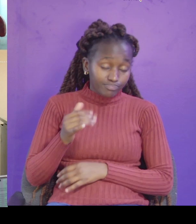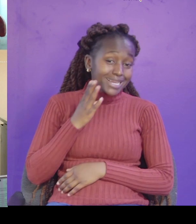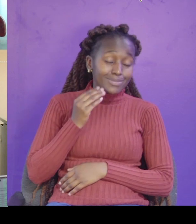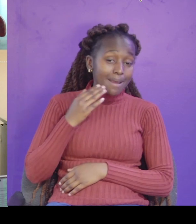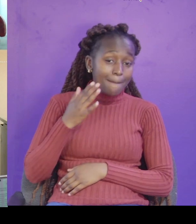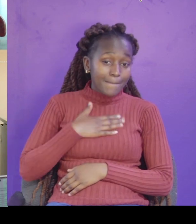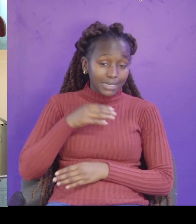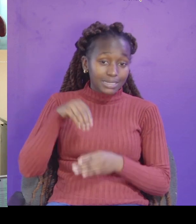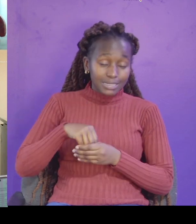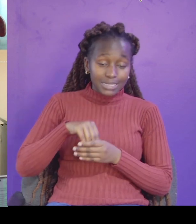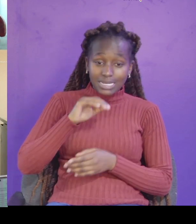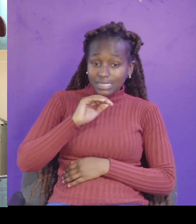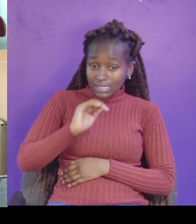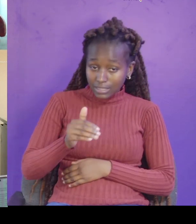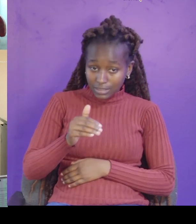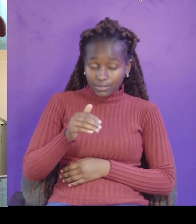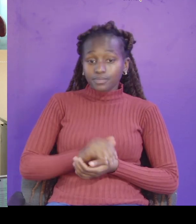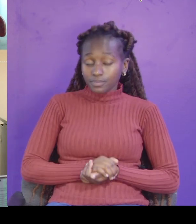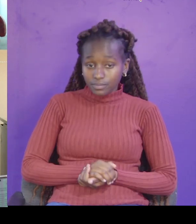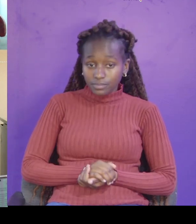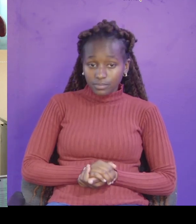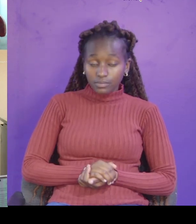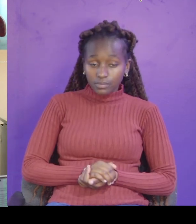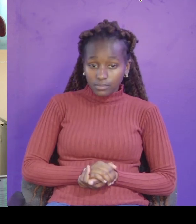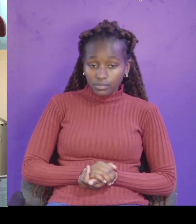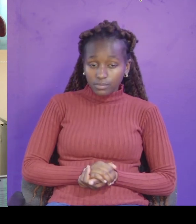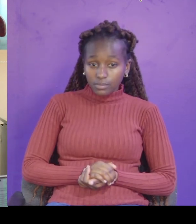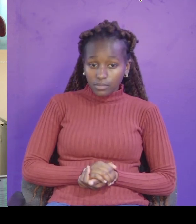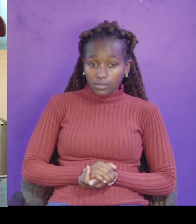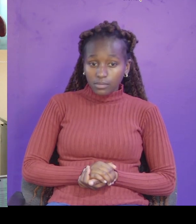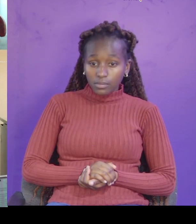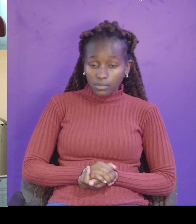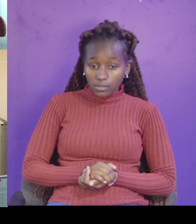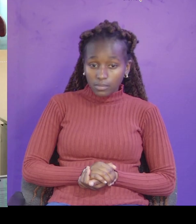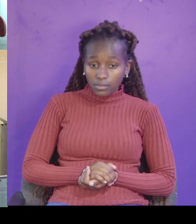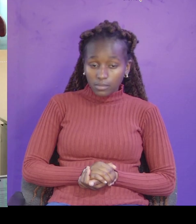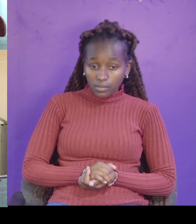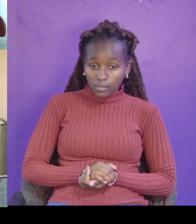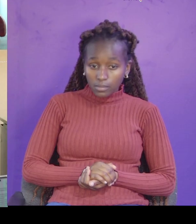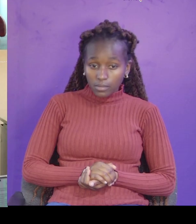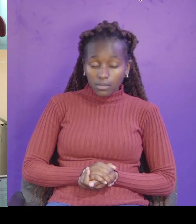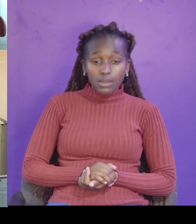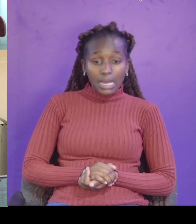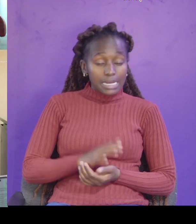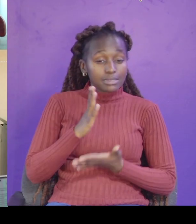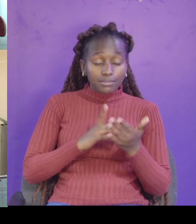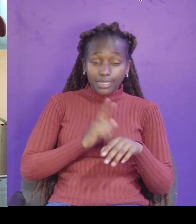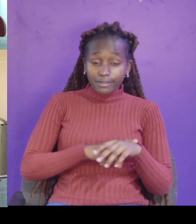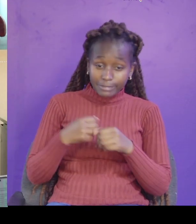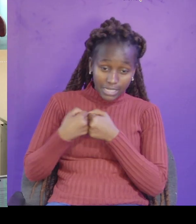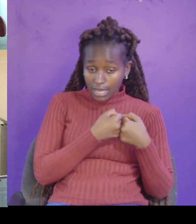our own creation as the people of Nairobi. We are the people who created it, especially the hawkers, the